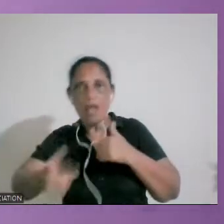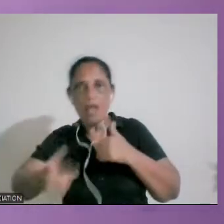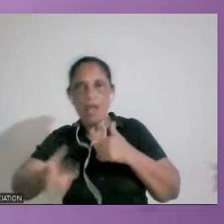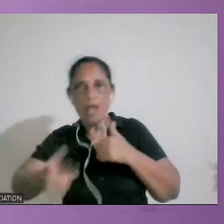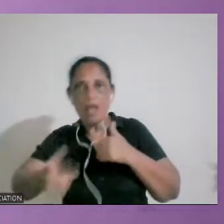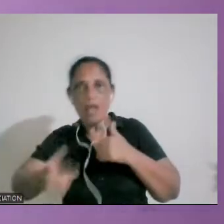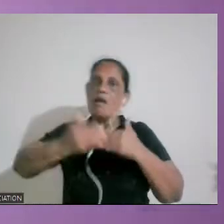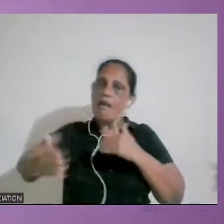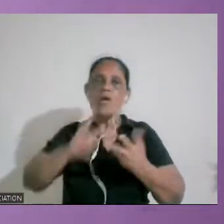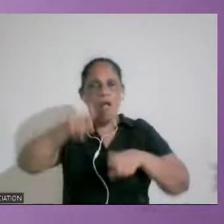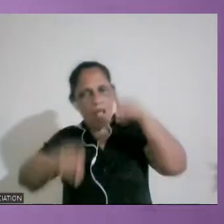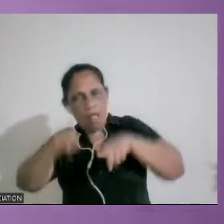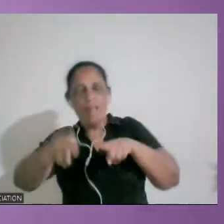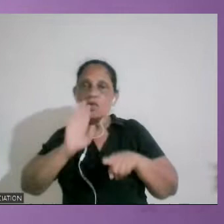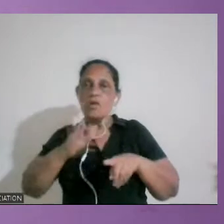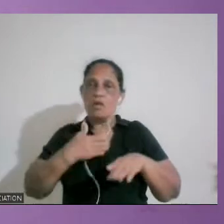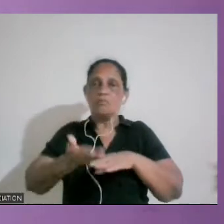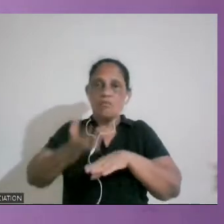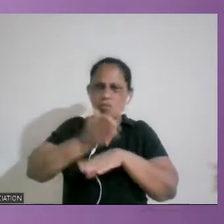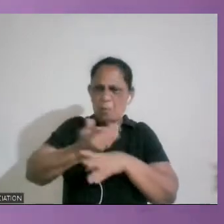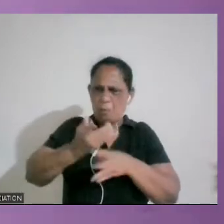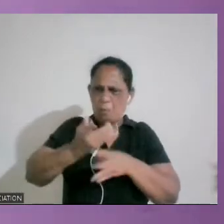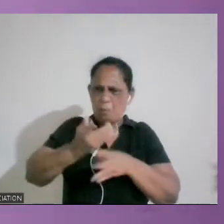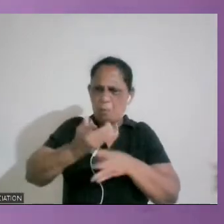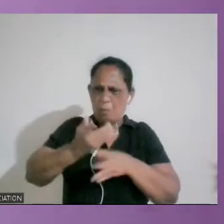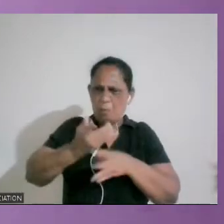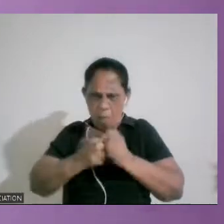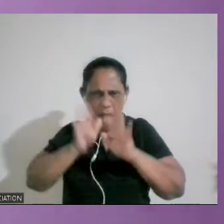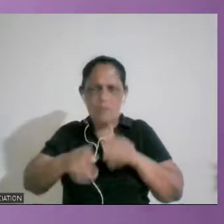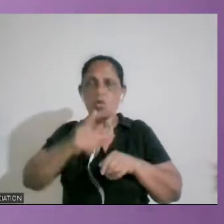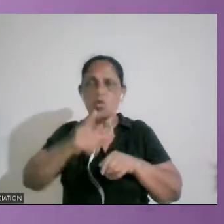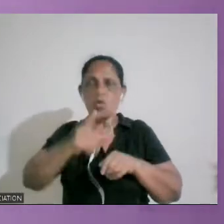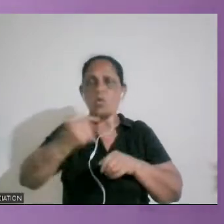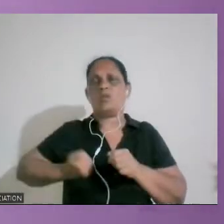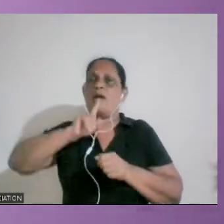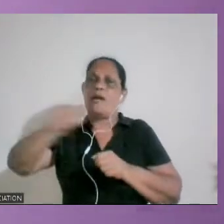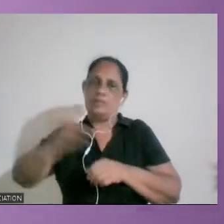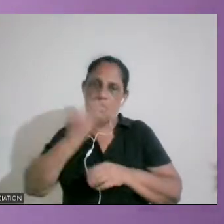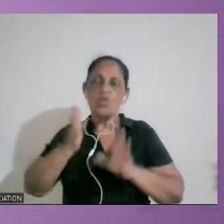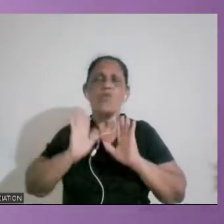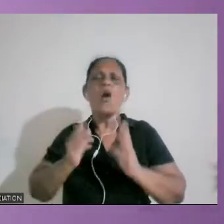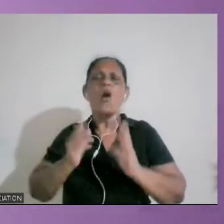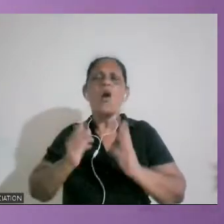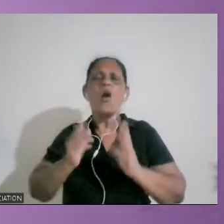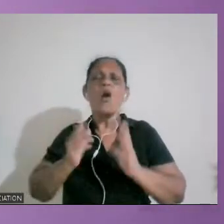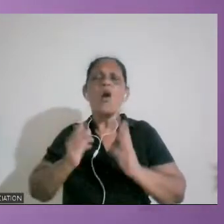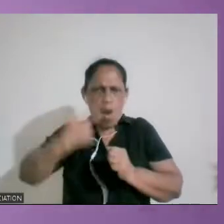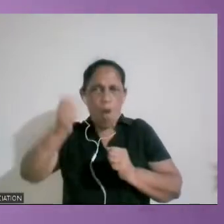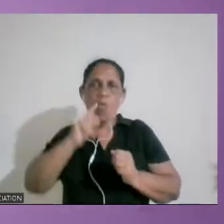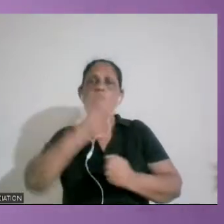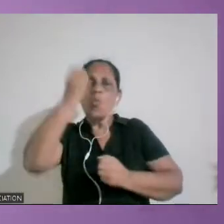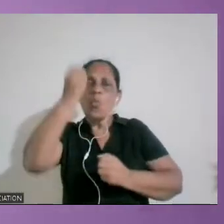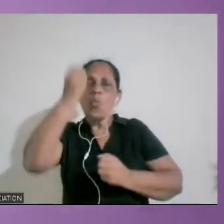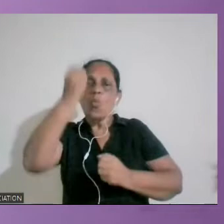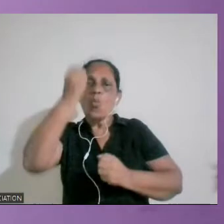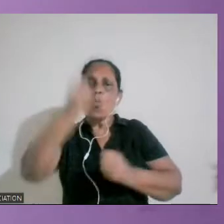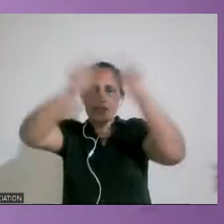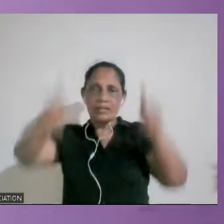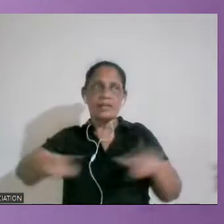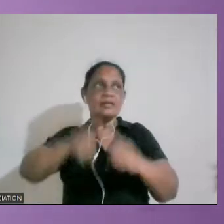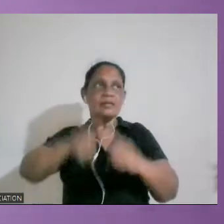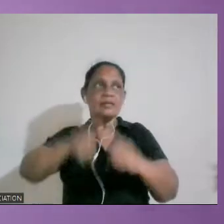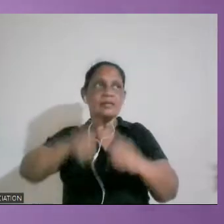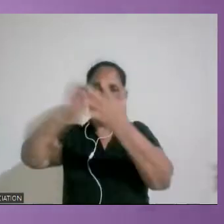or irregular. And if there is an irregularity, then you know early and you can seek medical advice. You can use this either by using a